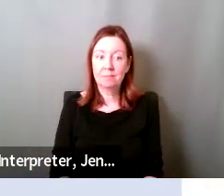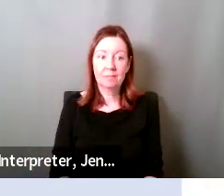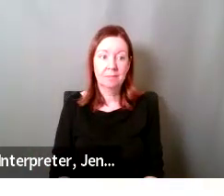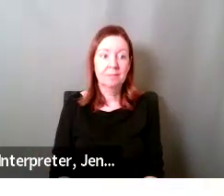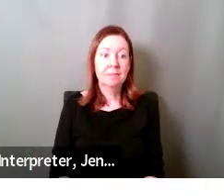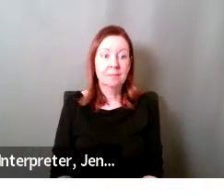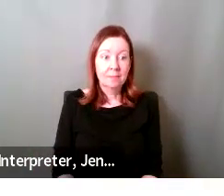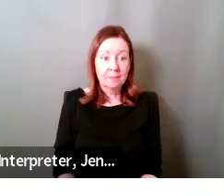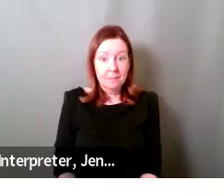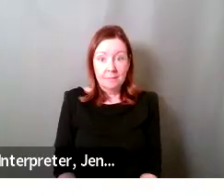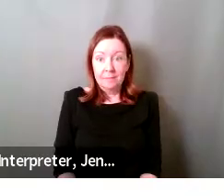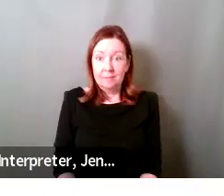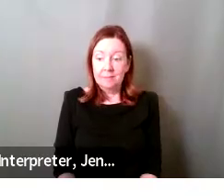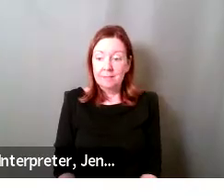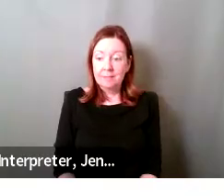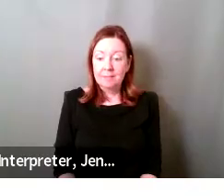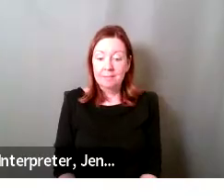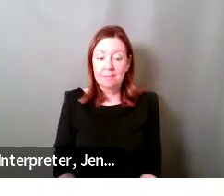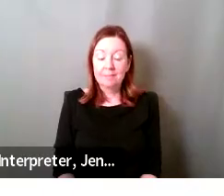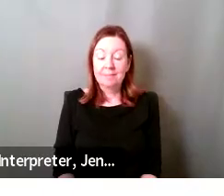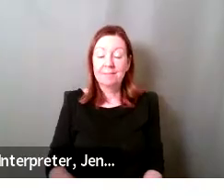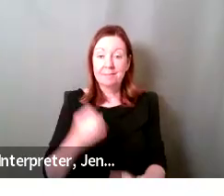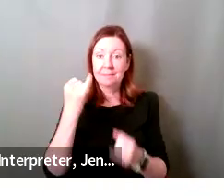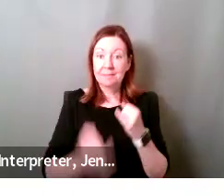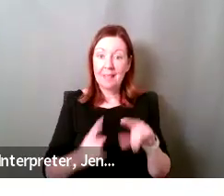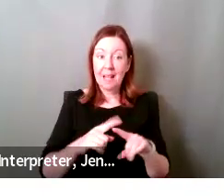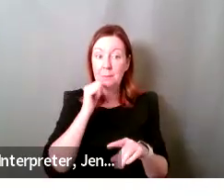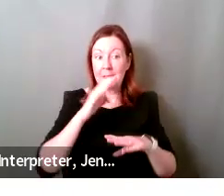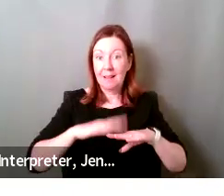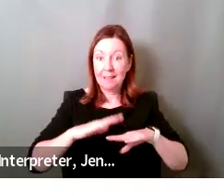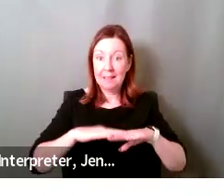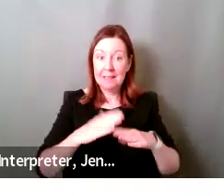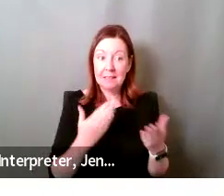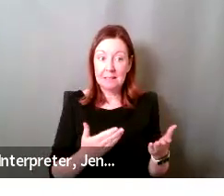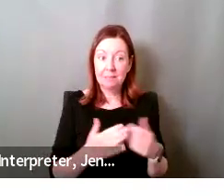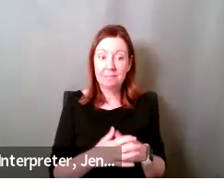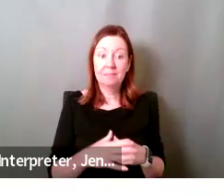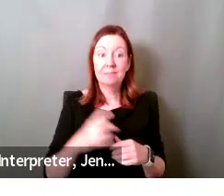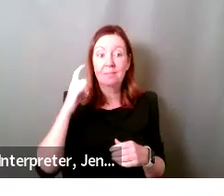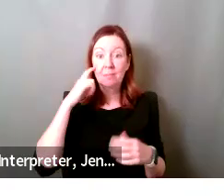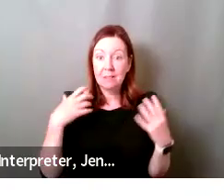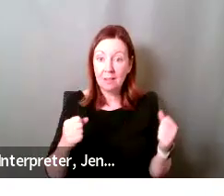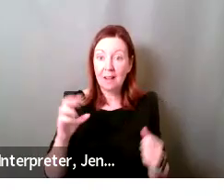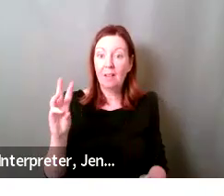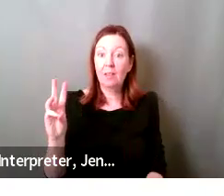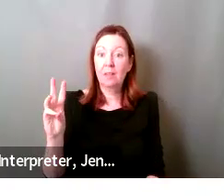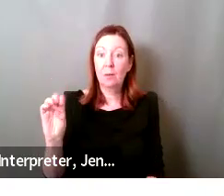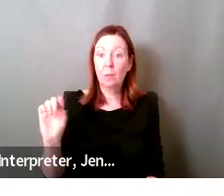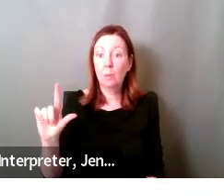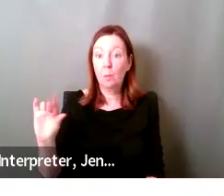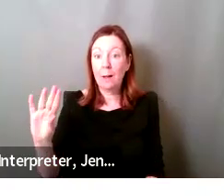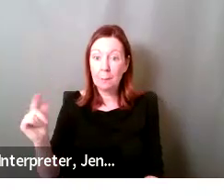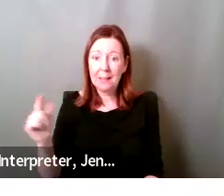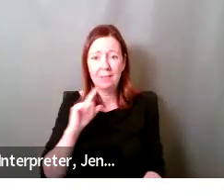in front of us. And then last but not least, mental health and well-being are